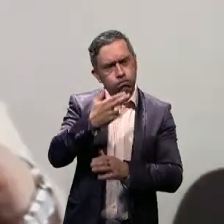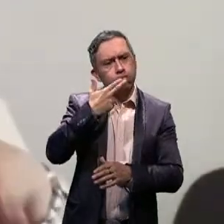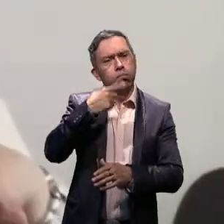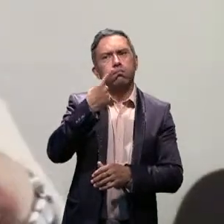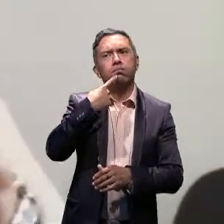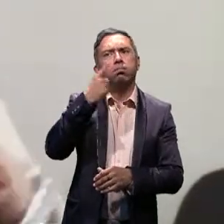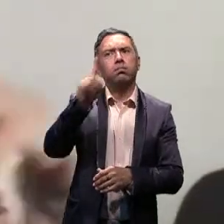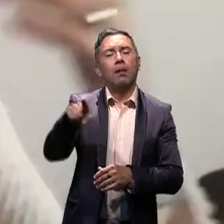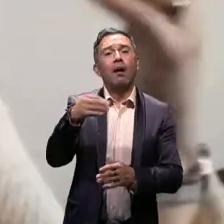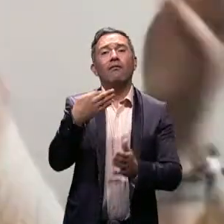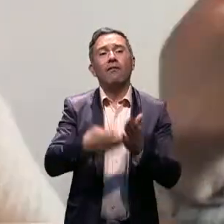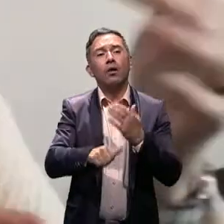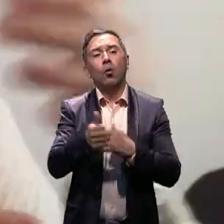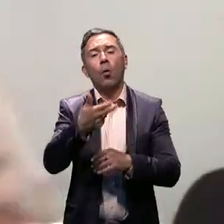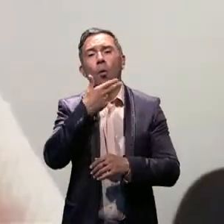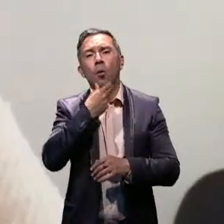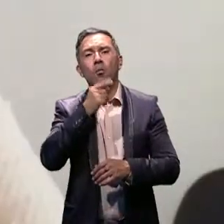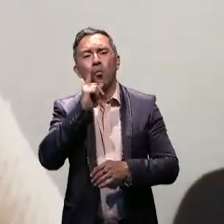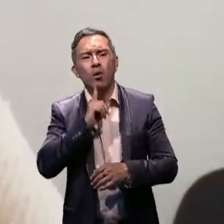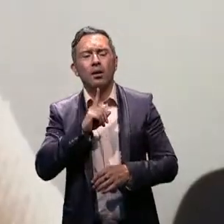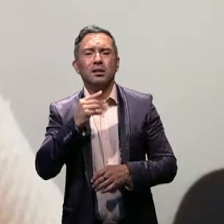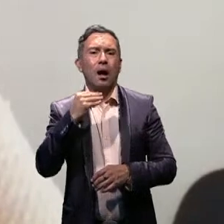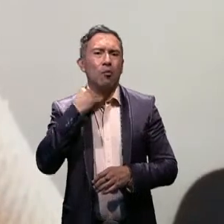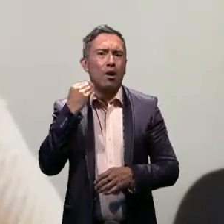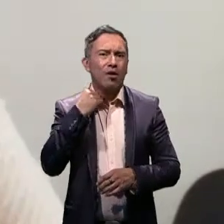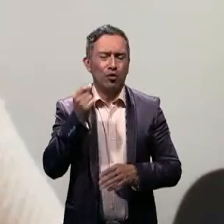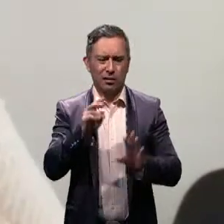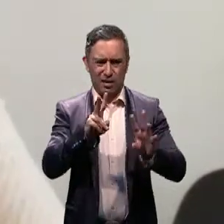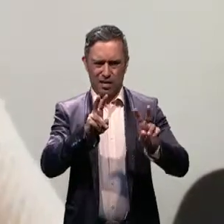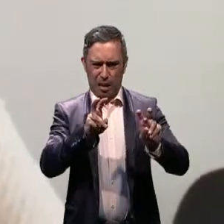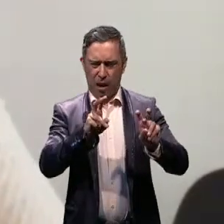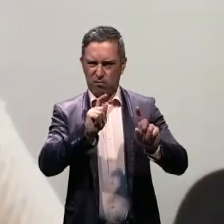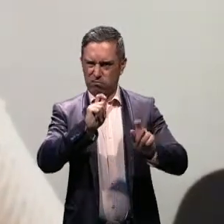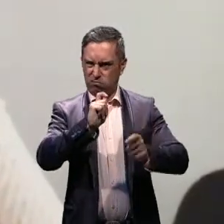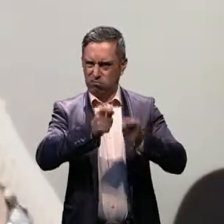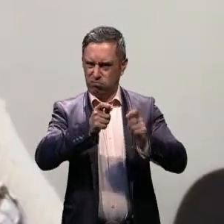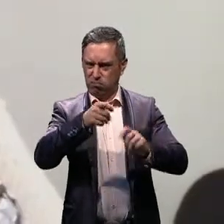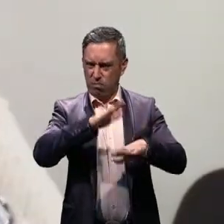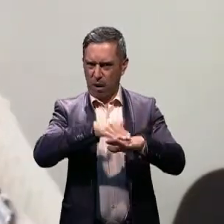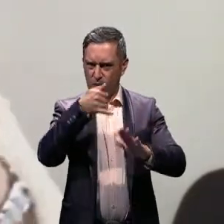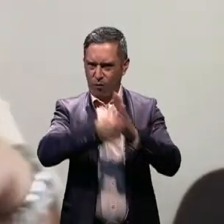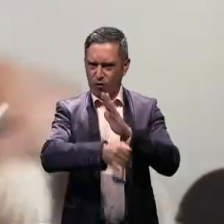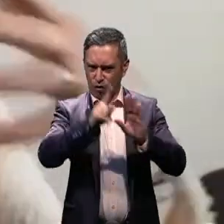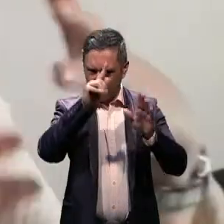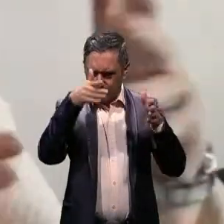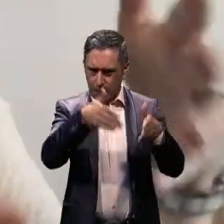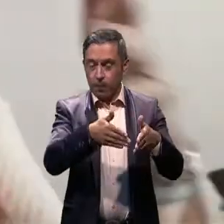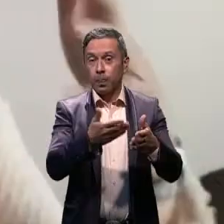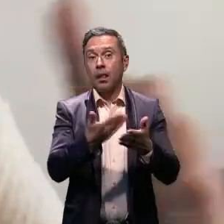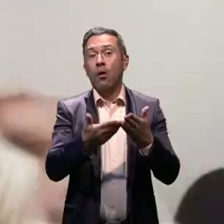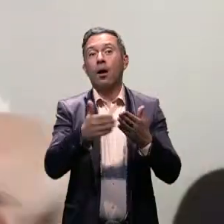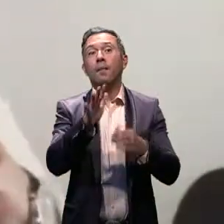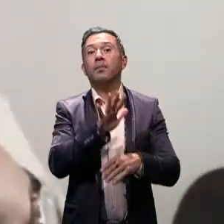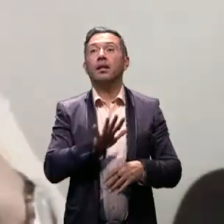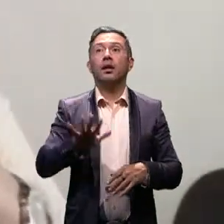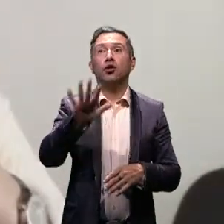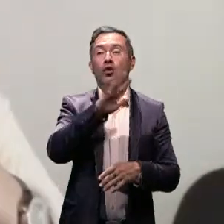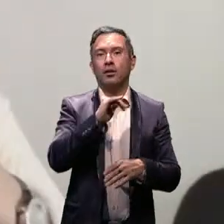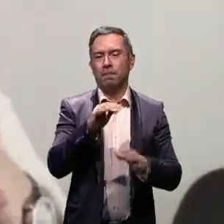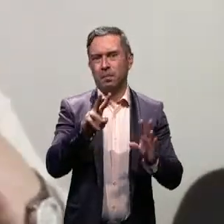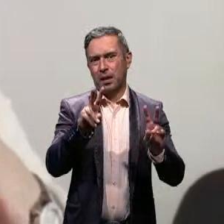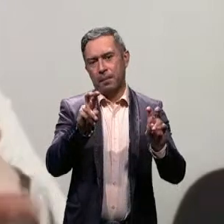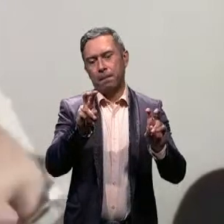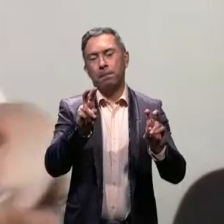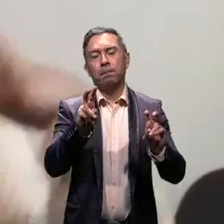a complaint about this. I think that we need more networks of lawyers, because I think that